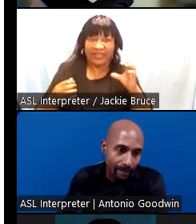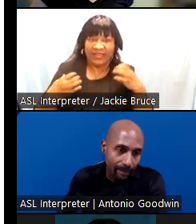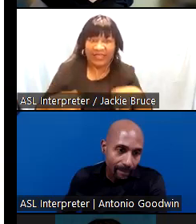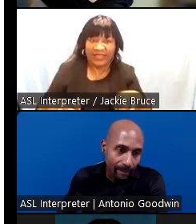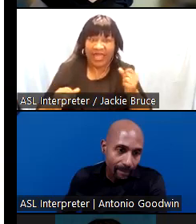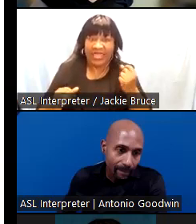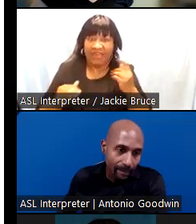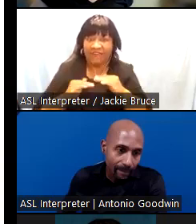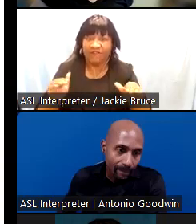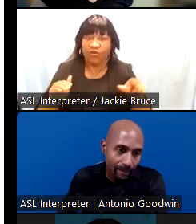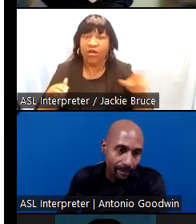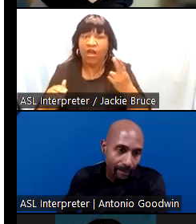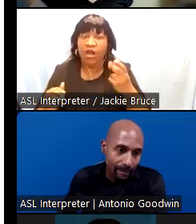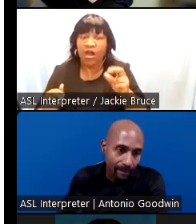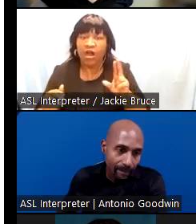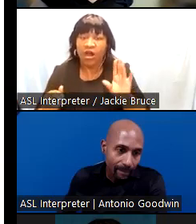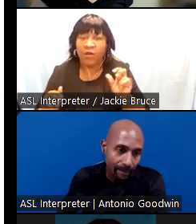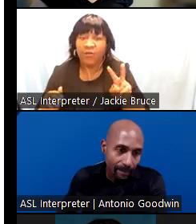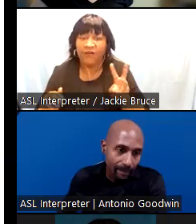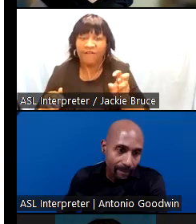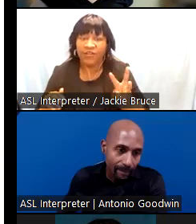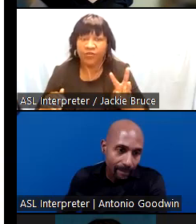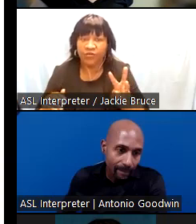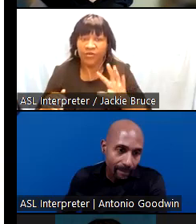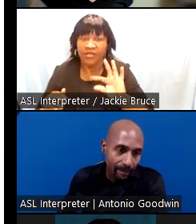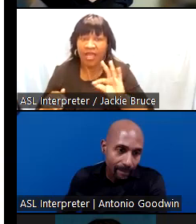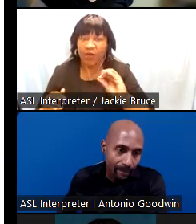floor of Harborview, which is at 908 Jefferson.